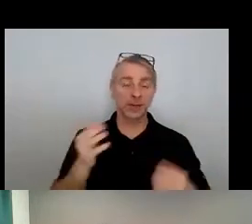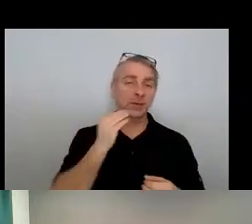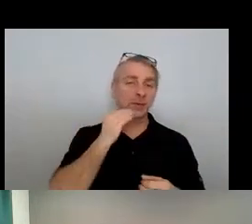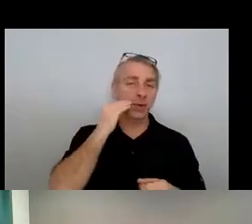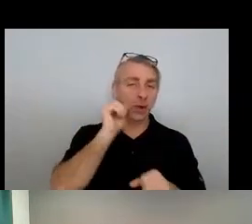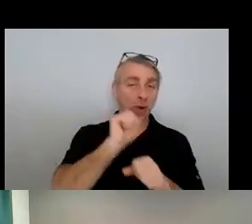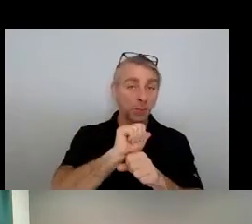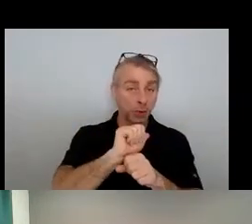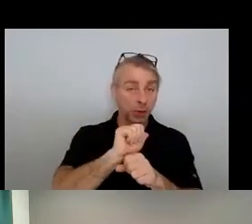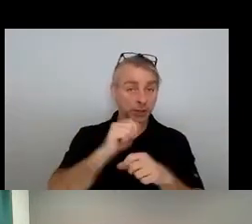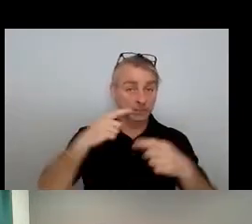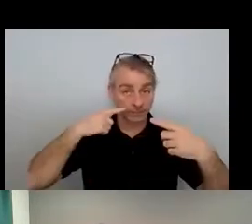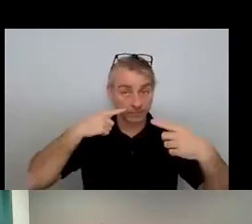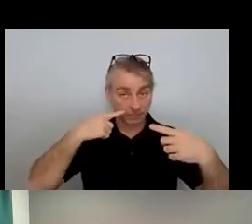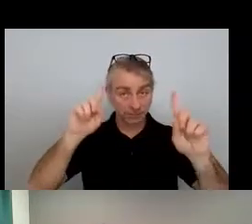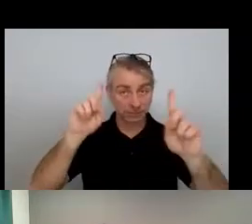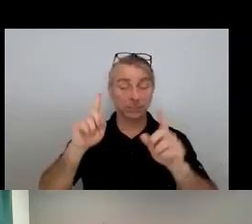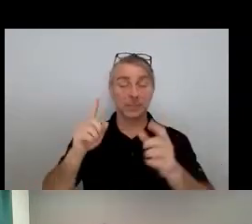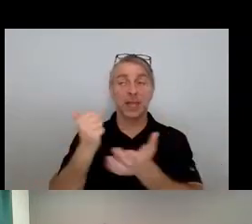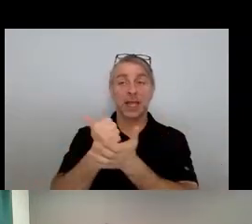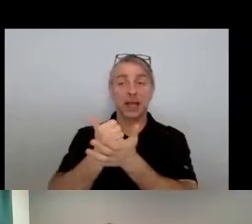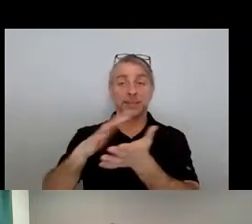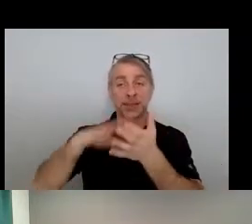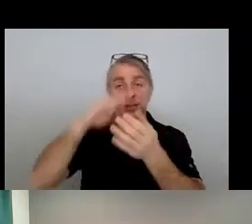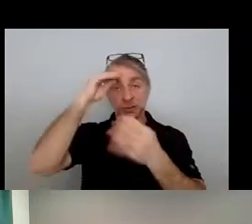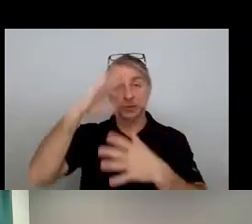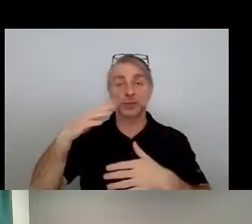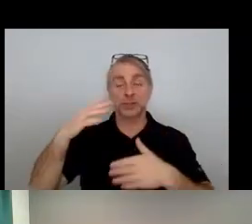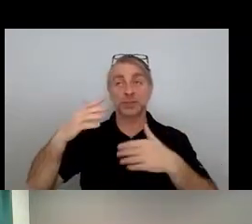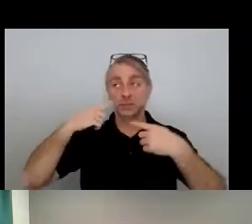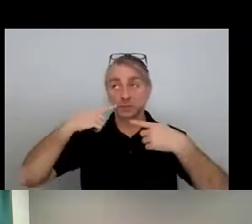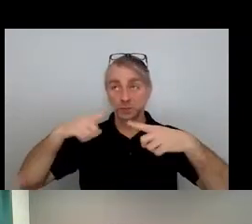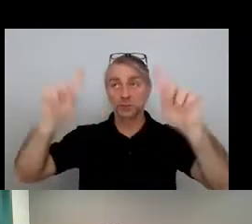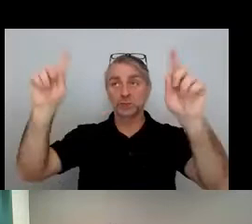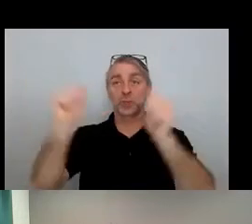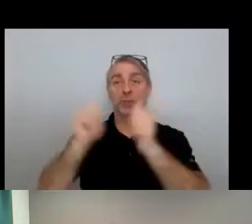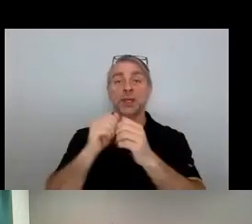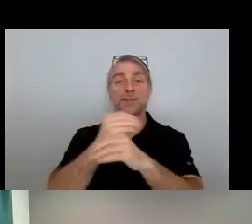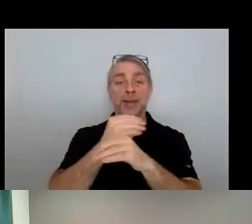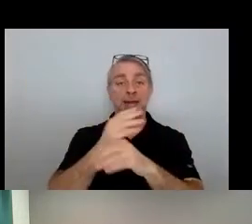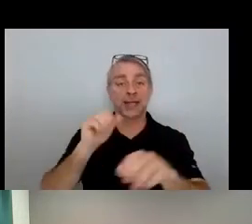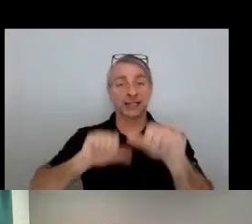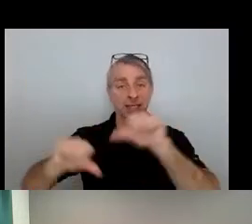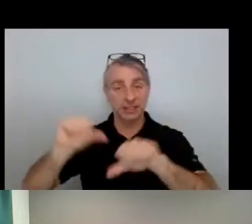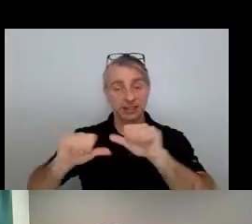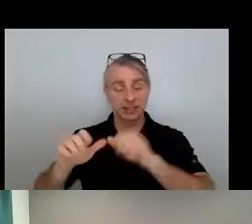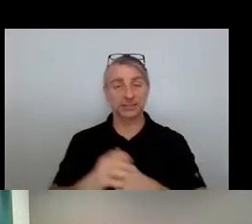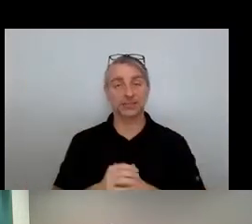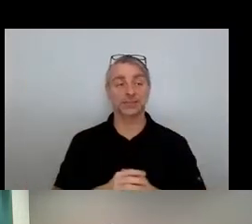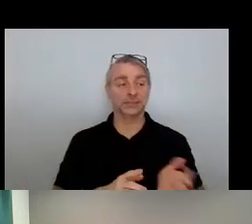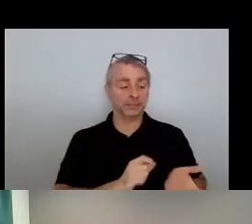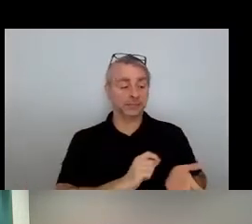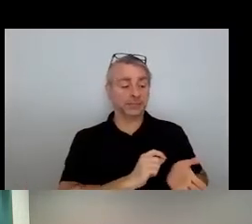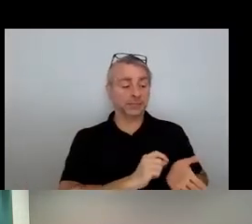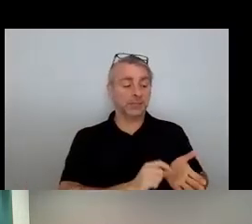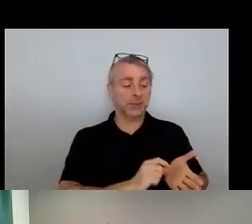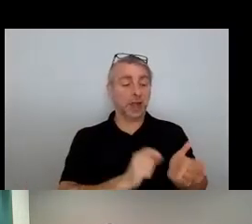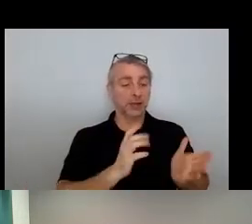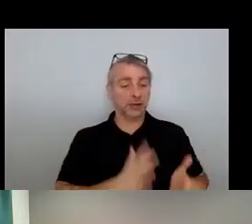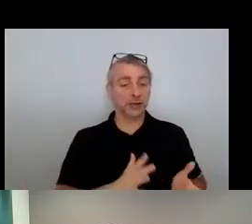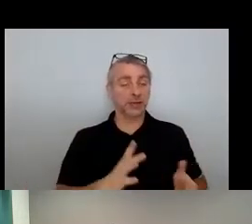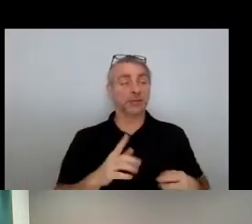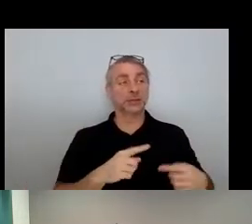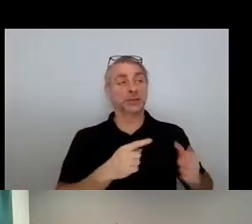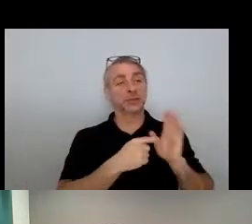students' academic achievement in math and science. And the authors say that the research conducted since 1986